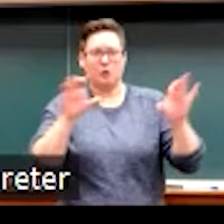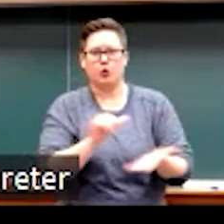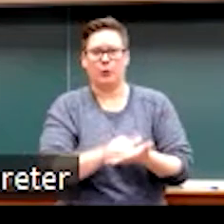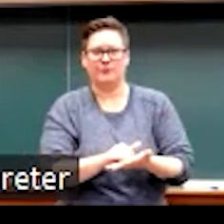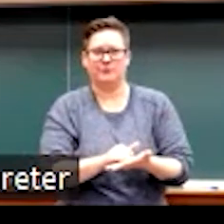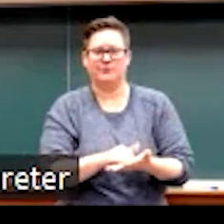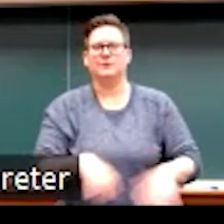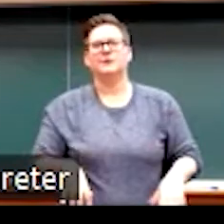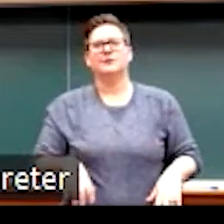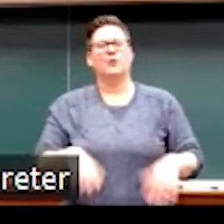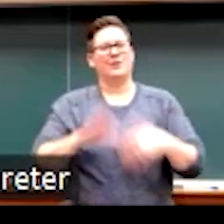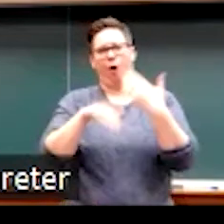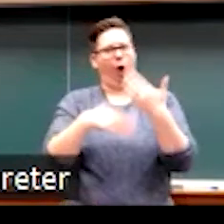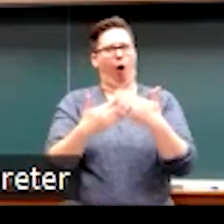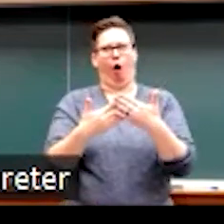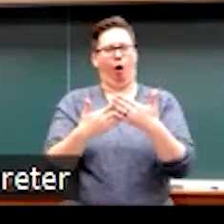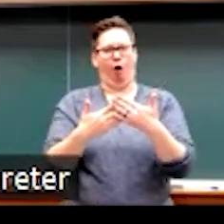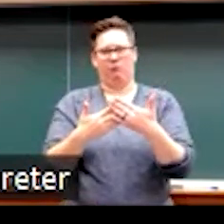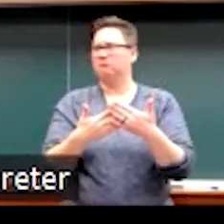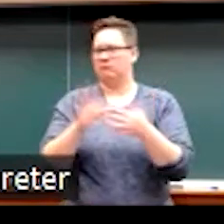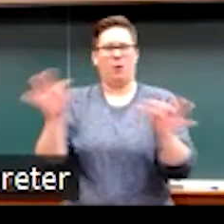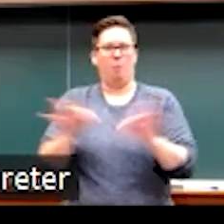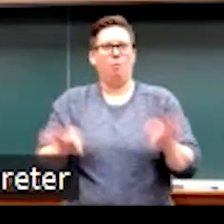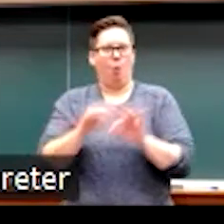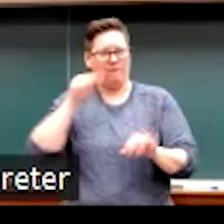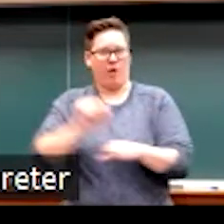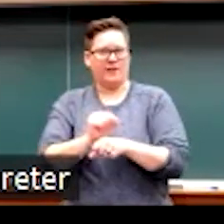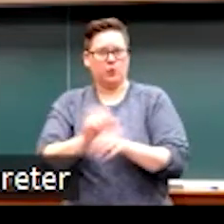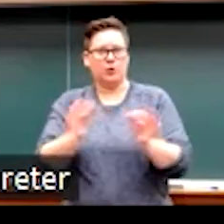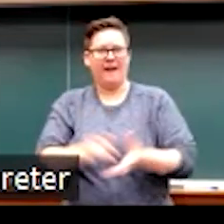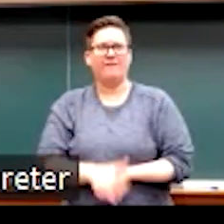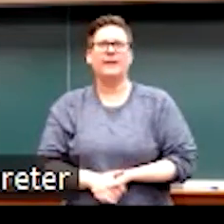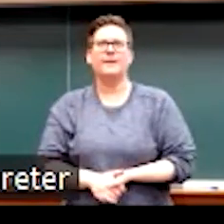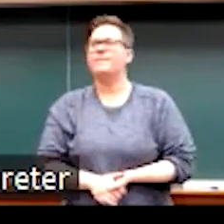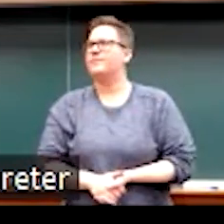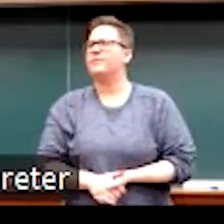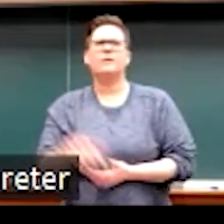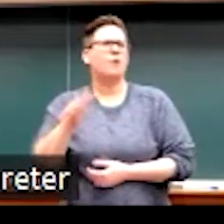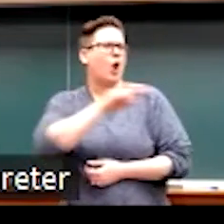outcomes. So it's all highly central to this work, definitely. In looking